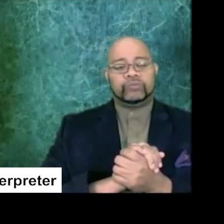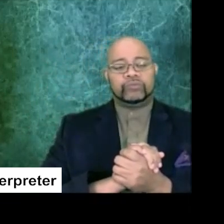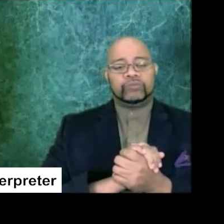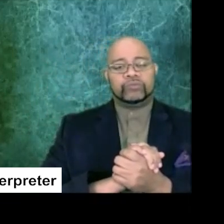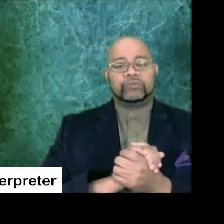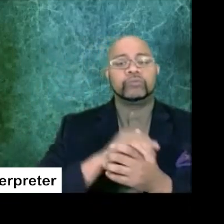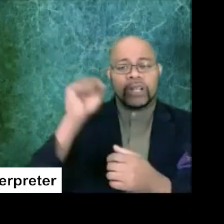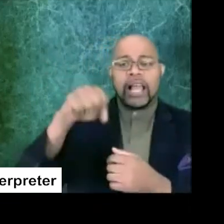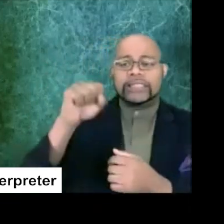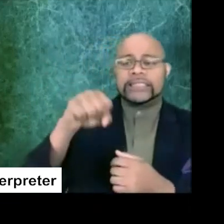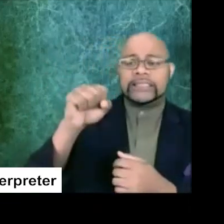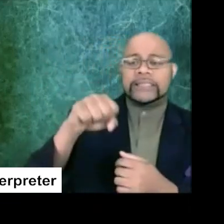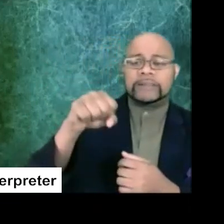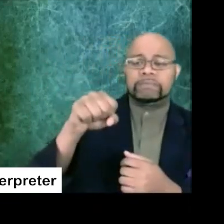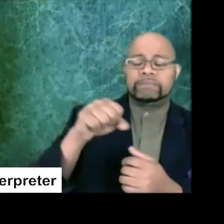Yes.